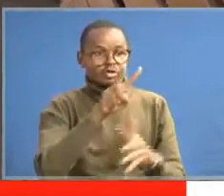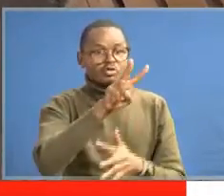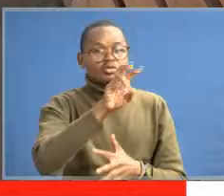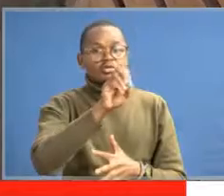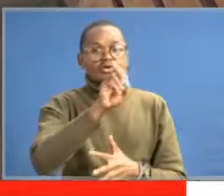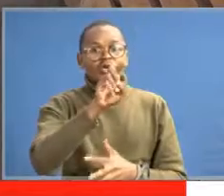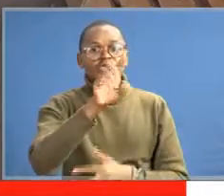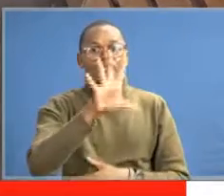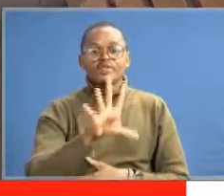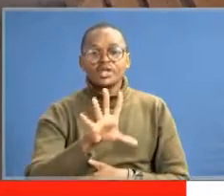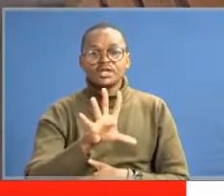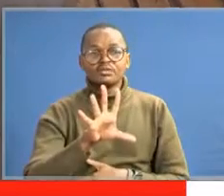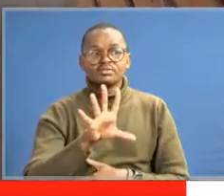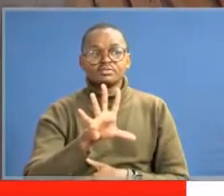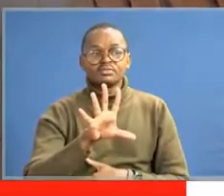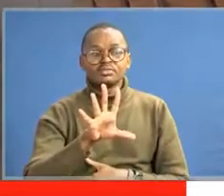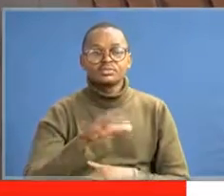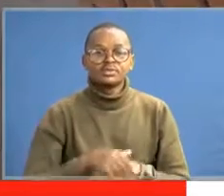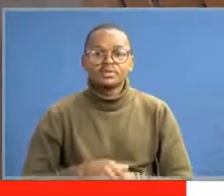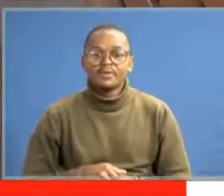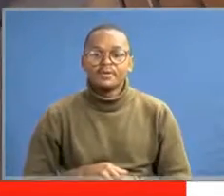2015.